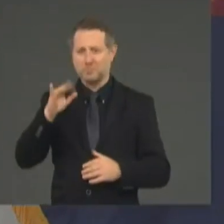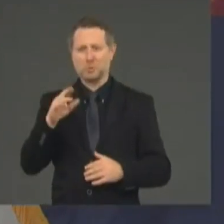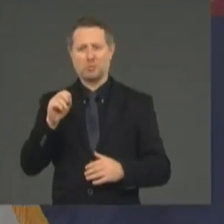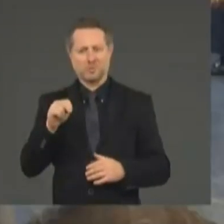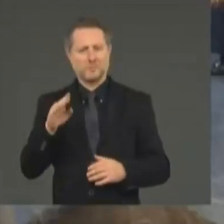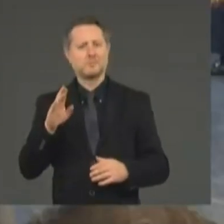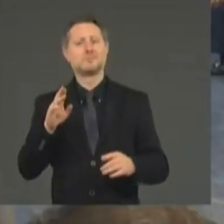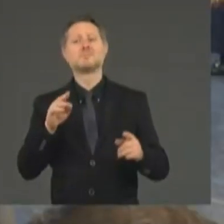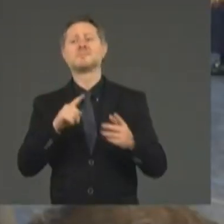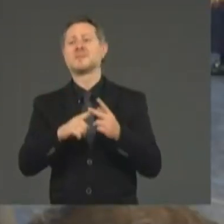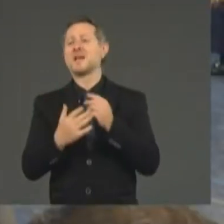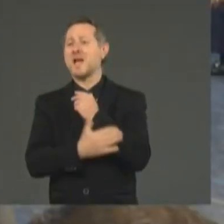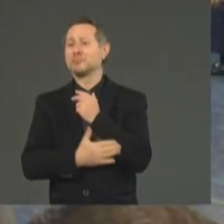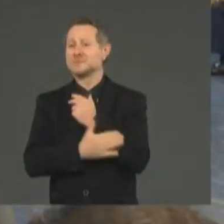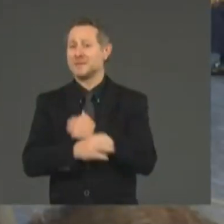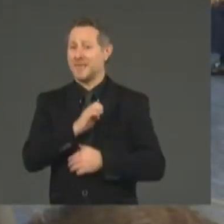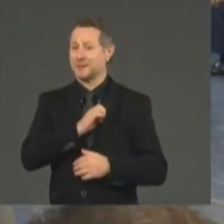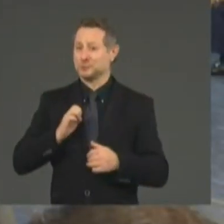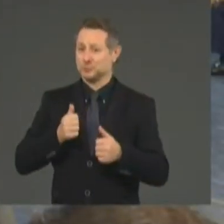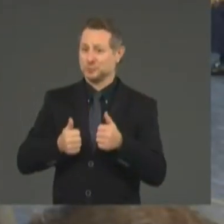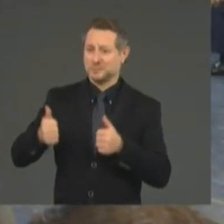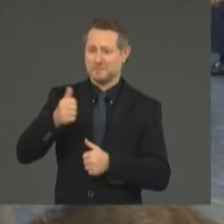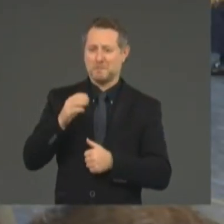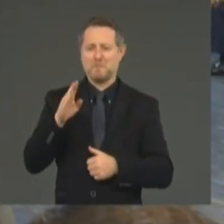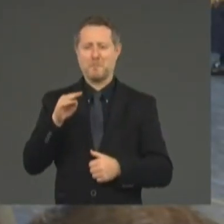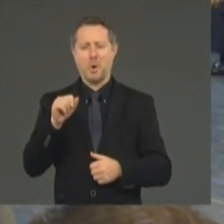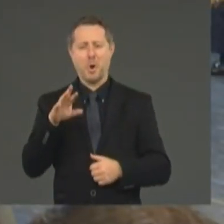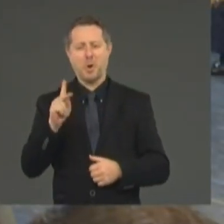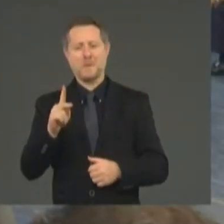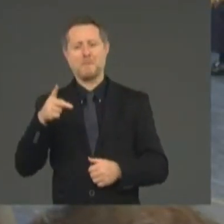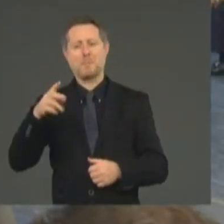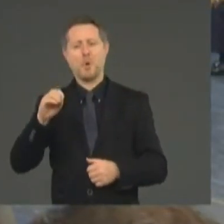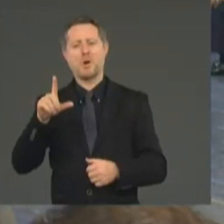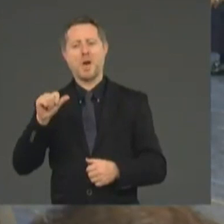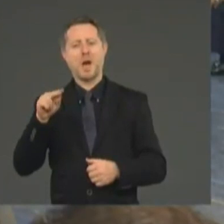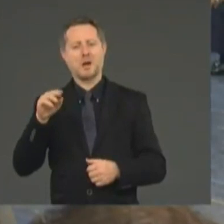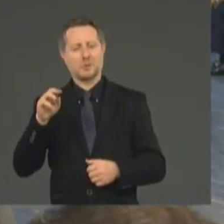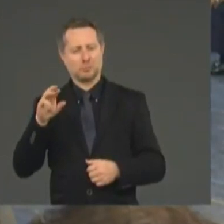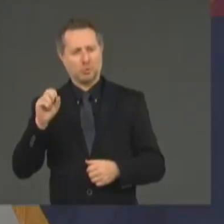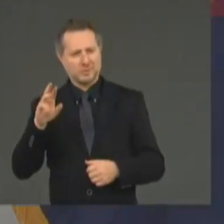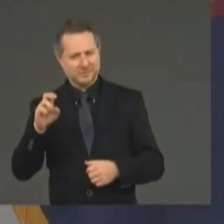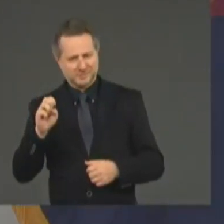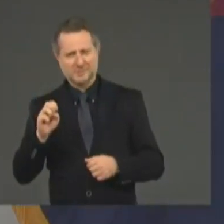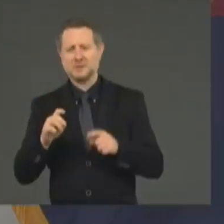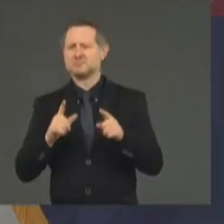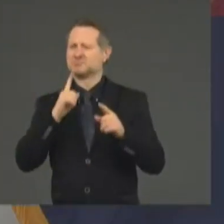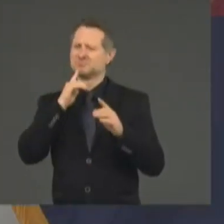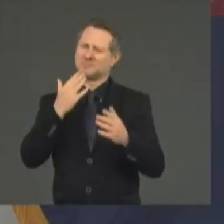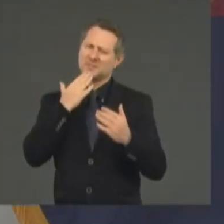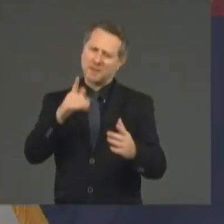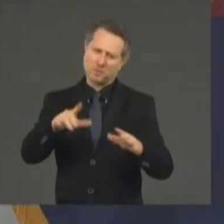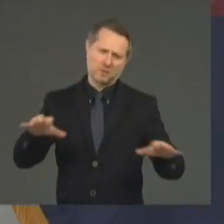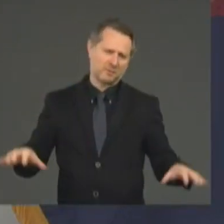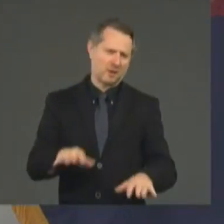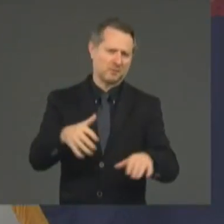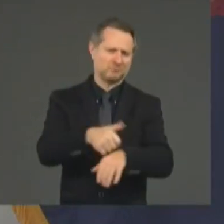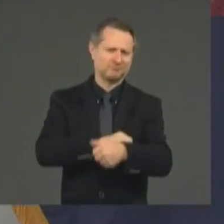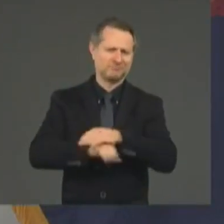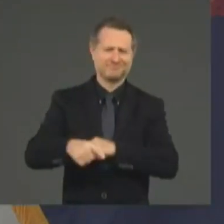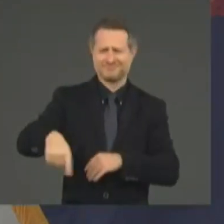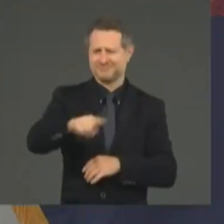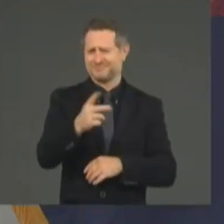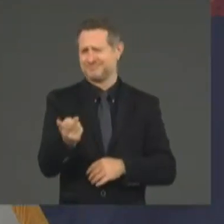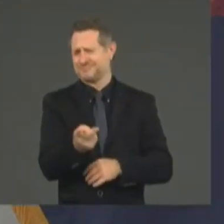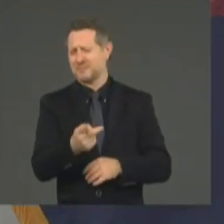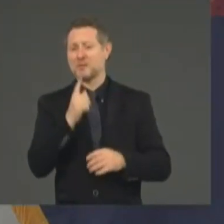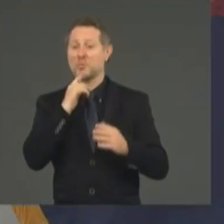Erie County, Mark Polenkars. Thank you for everything you've been doing to get us through this. I'm pleased to report that I